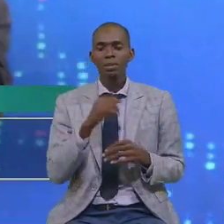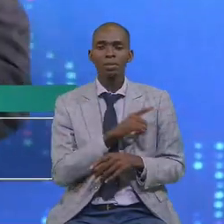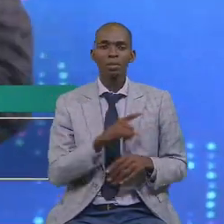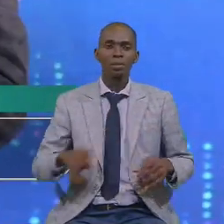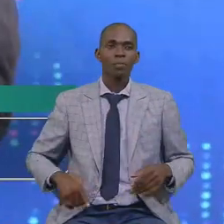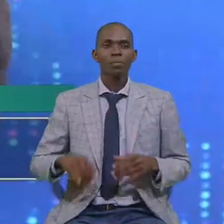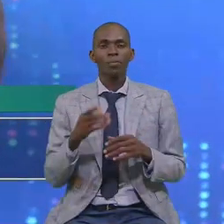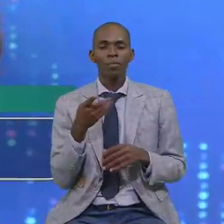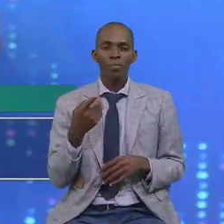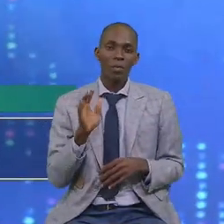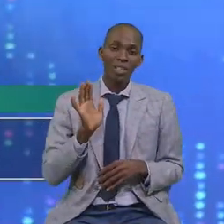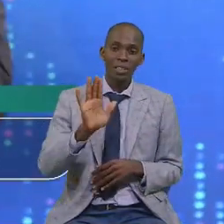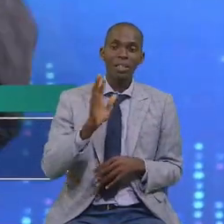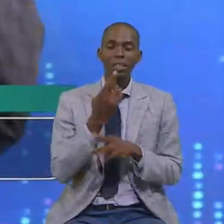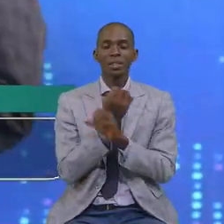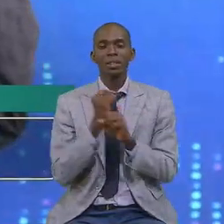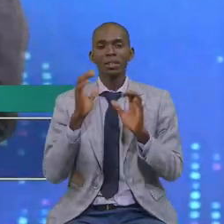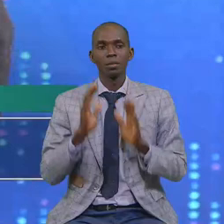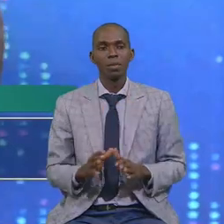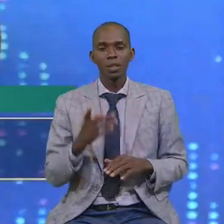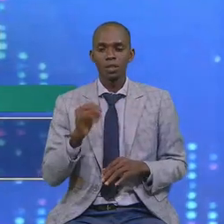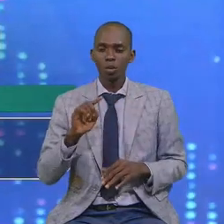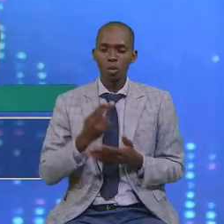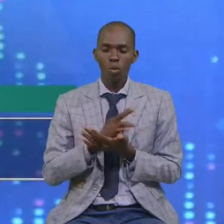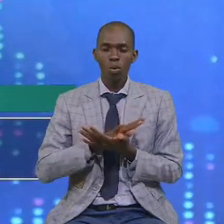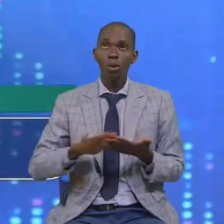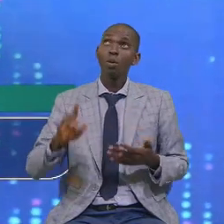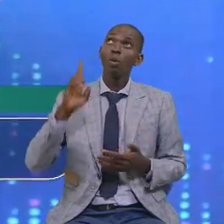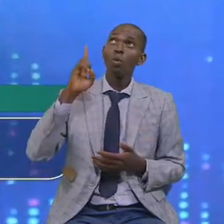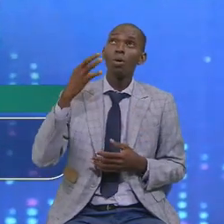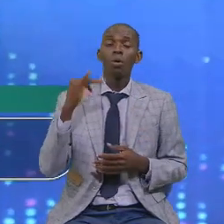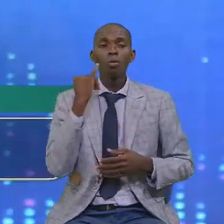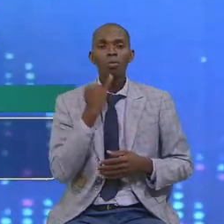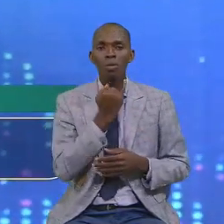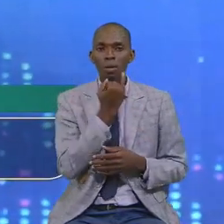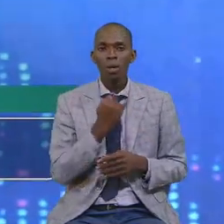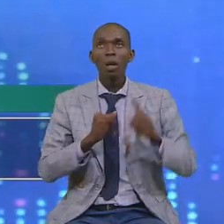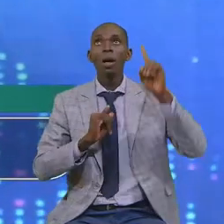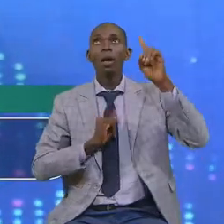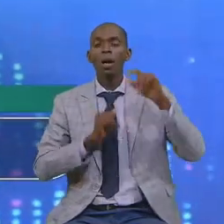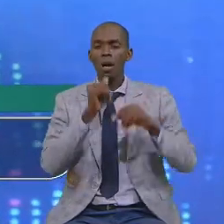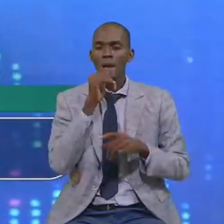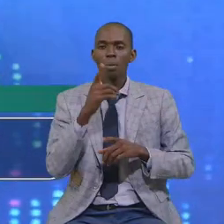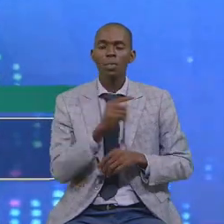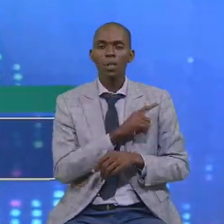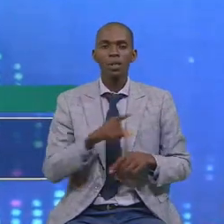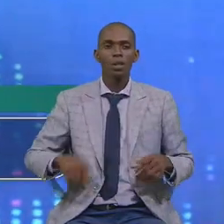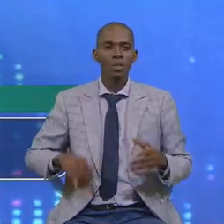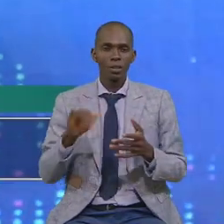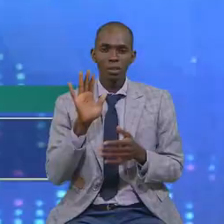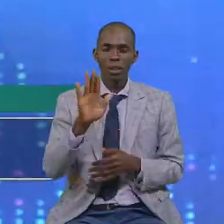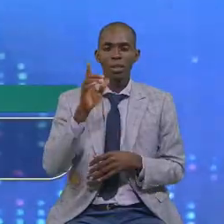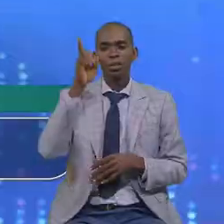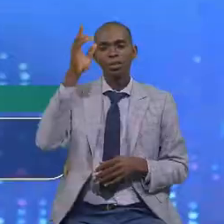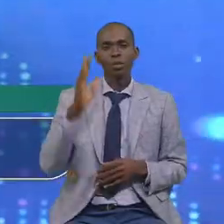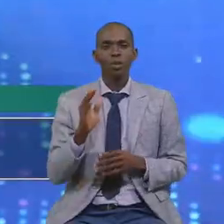thy Redeemer, the Holy One of Israel, I am the Lord thy God,